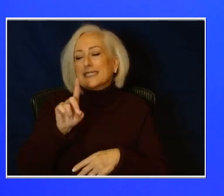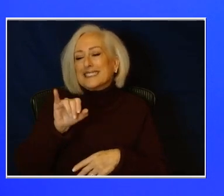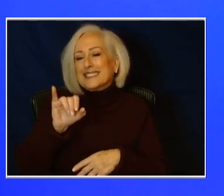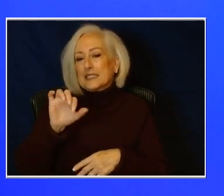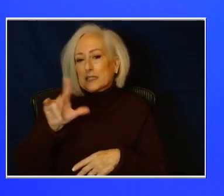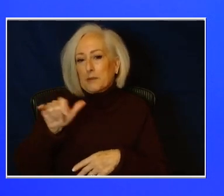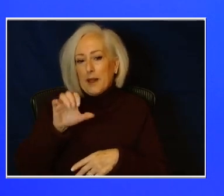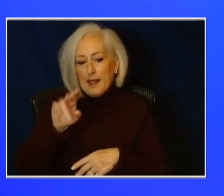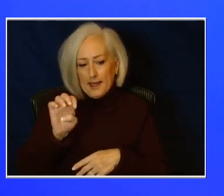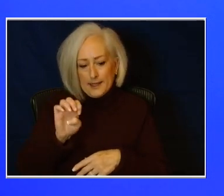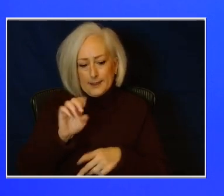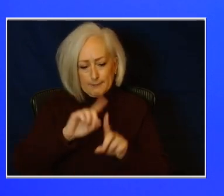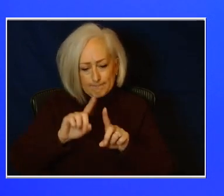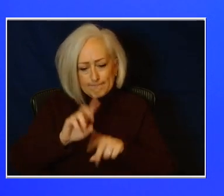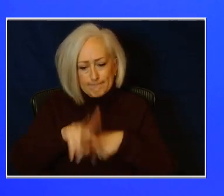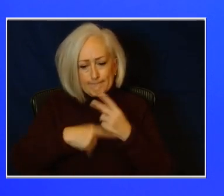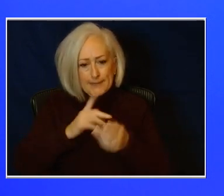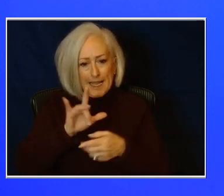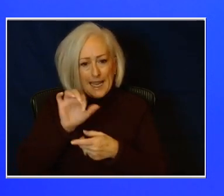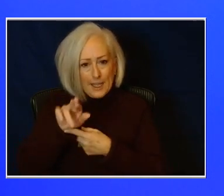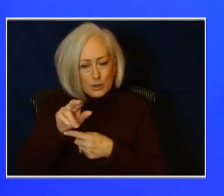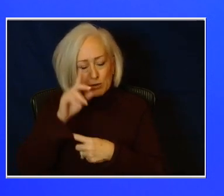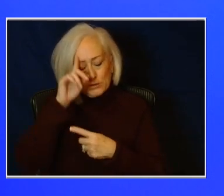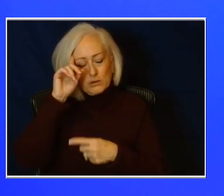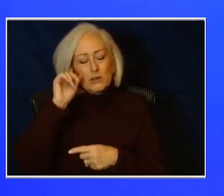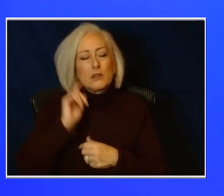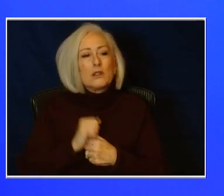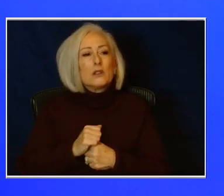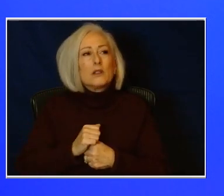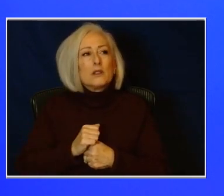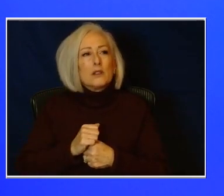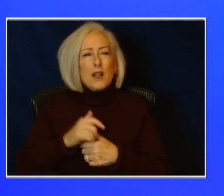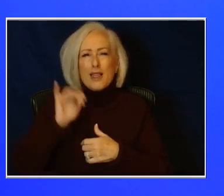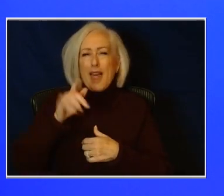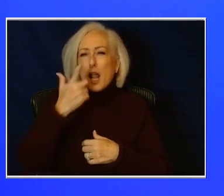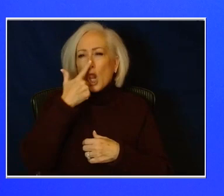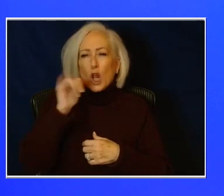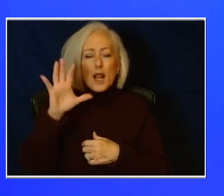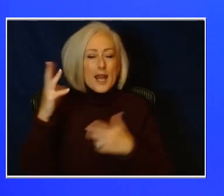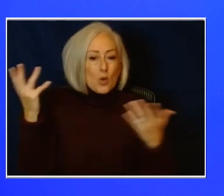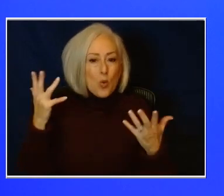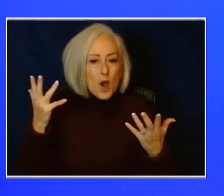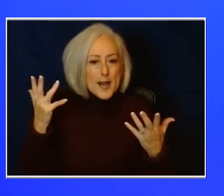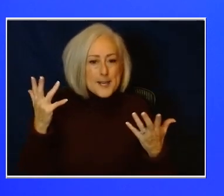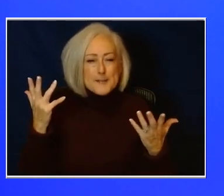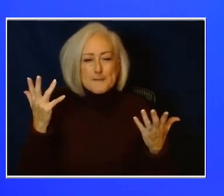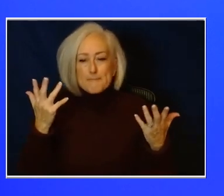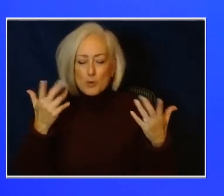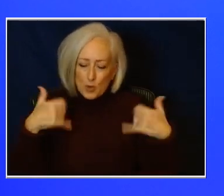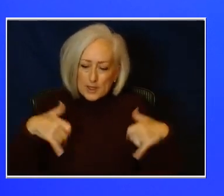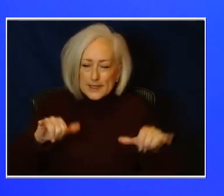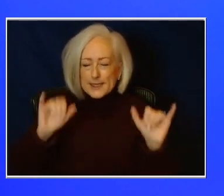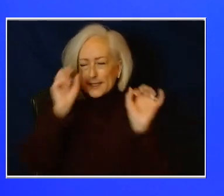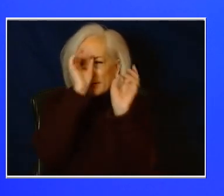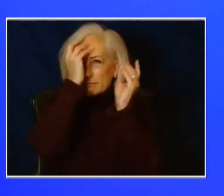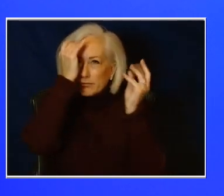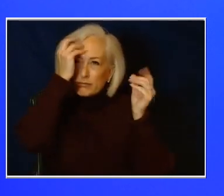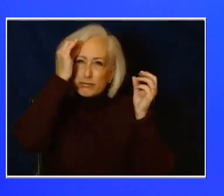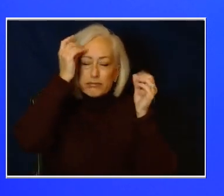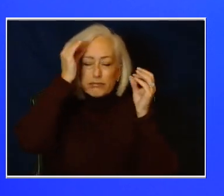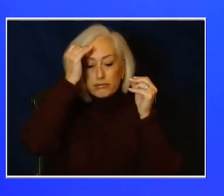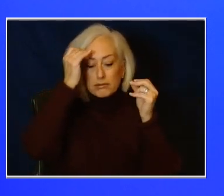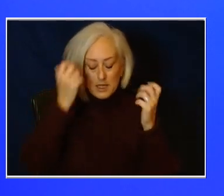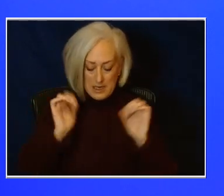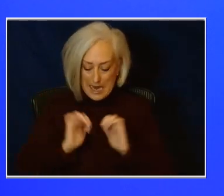look like, trying to figure out how we can pay for that building with the many